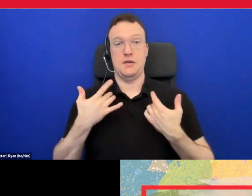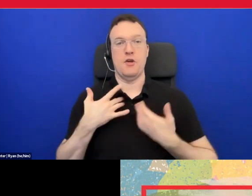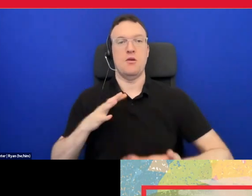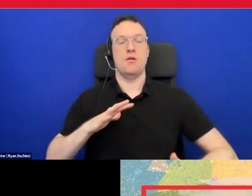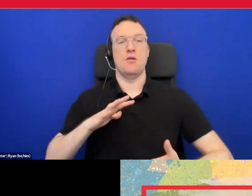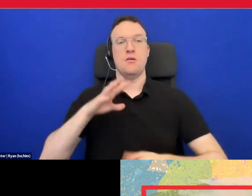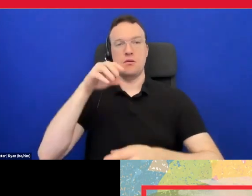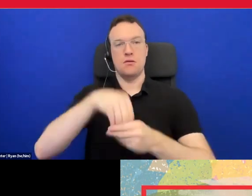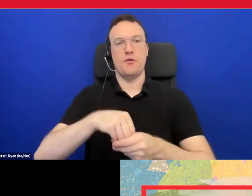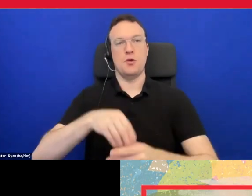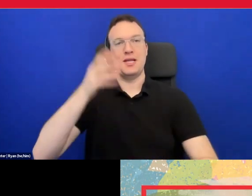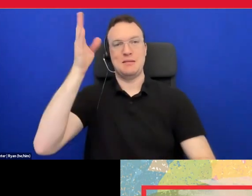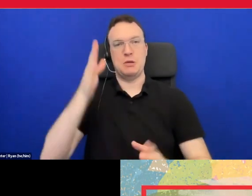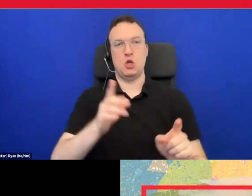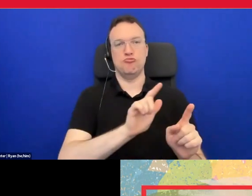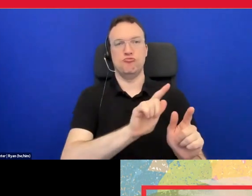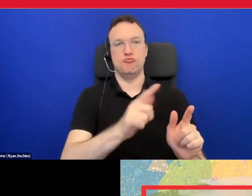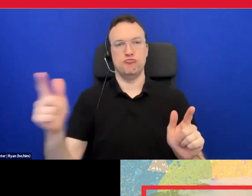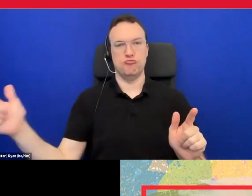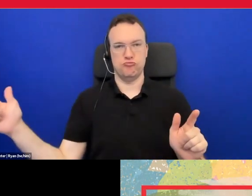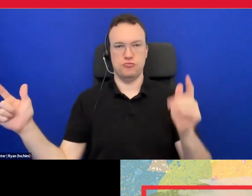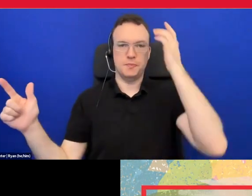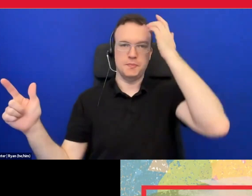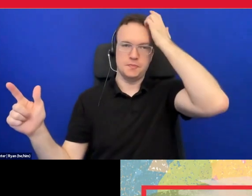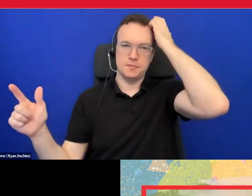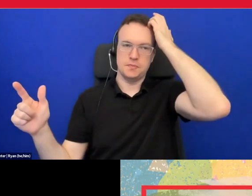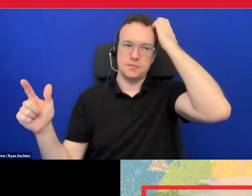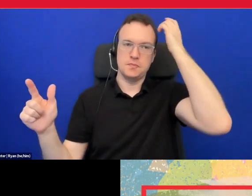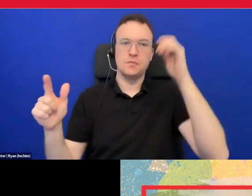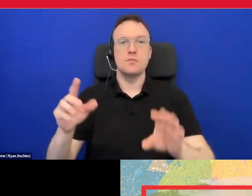series put forward under the